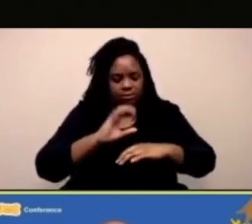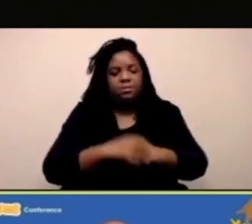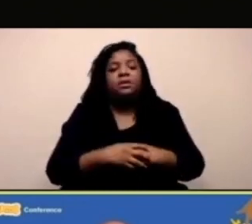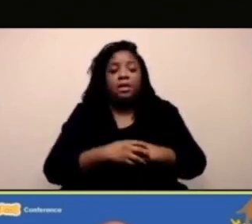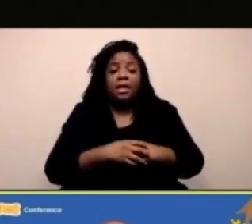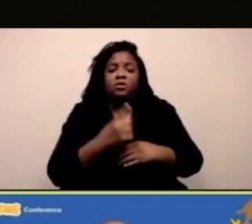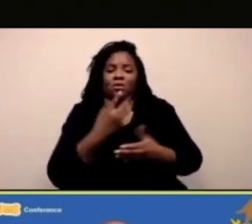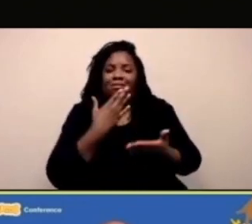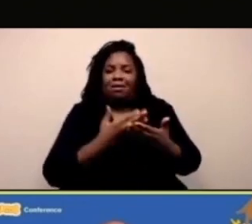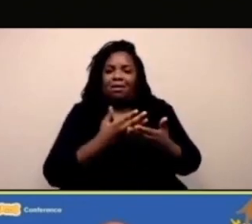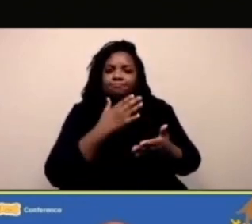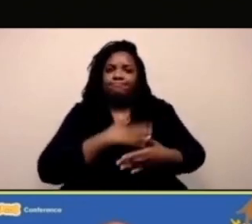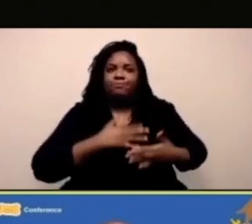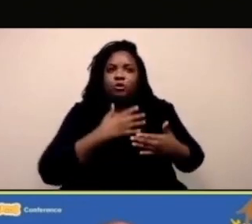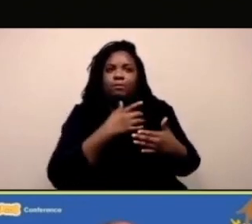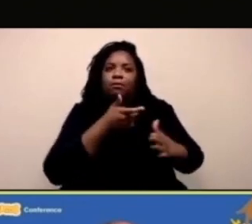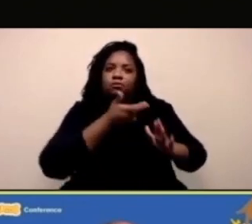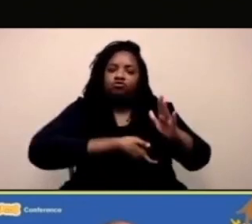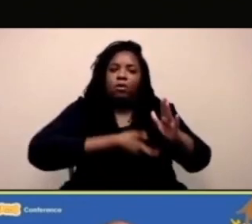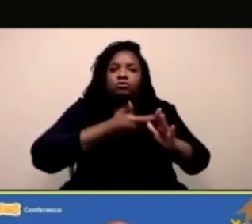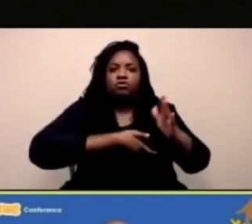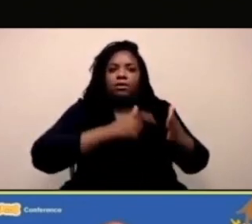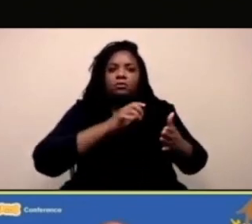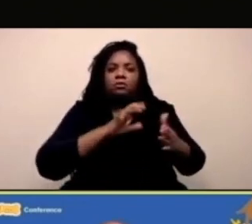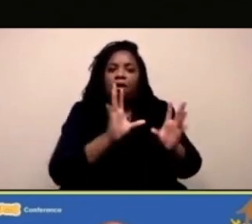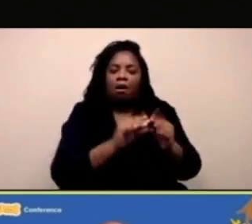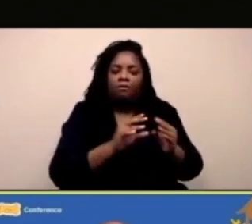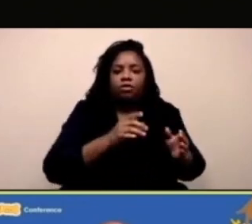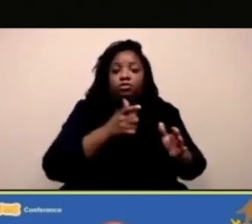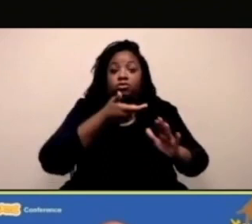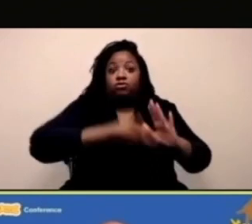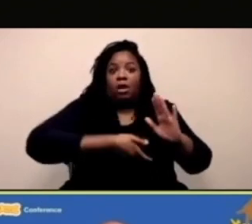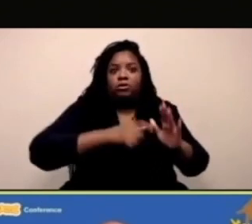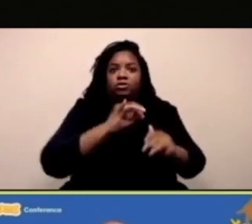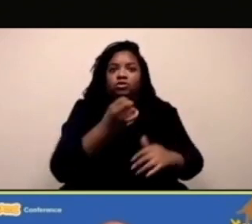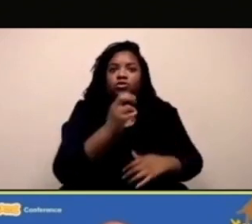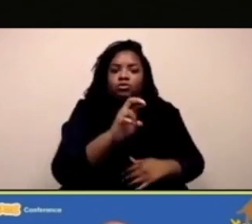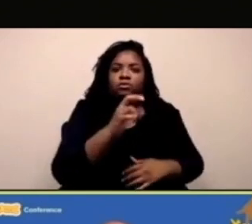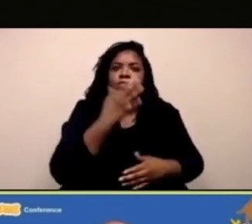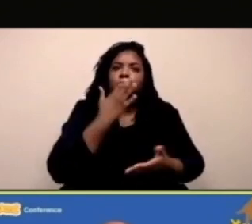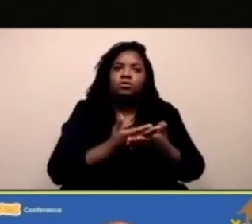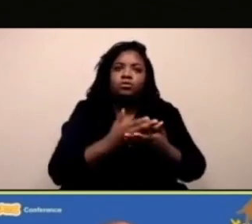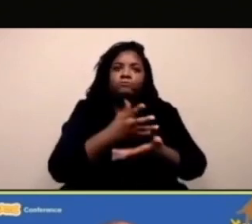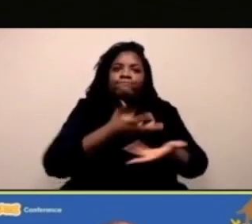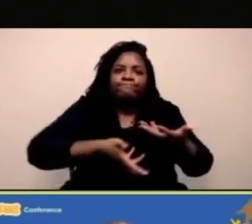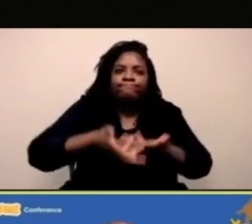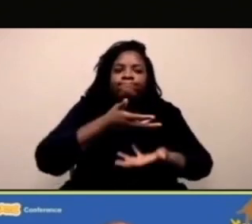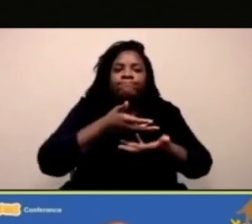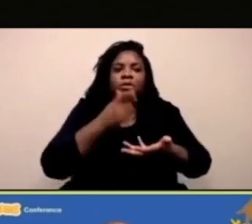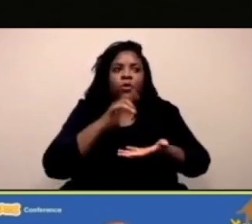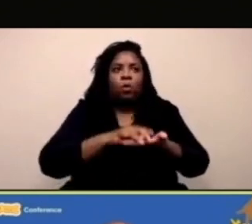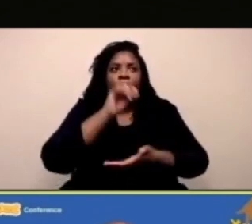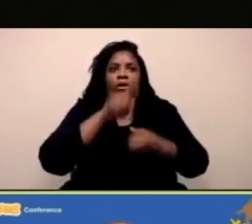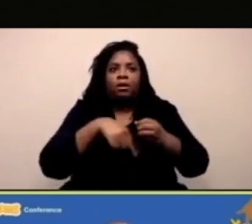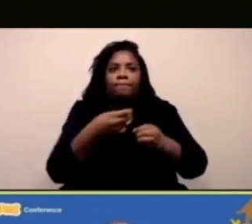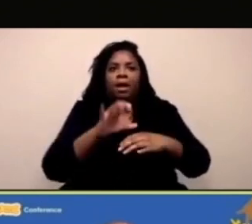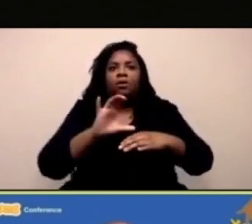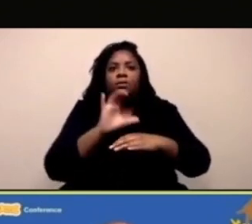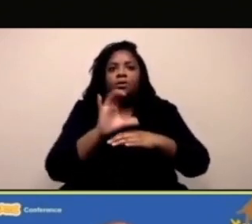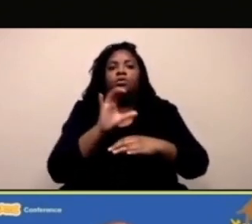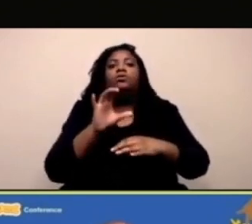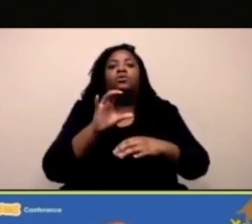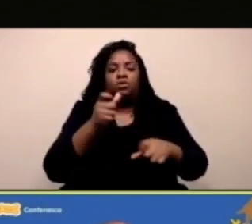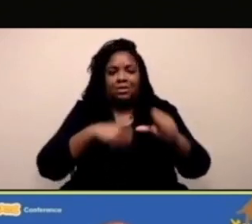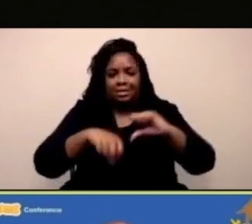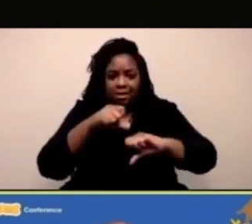and the Scratch conference, as well as Scratch Junior, is that it's a real fun and engaging way to learn about computer science. Also,